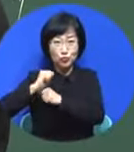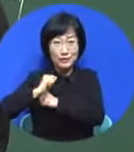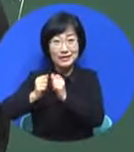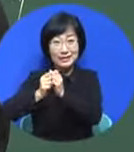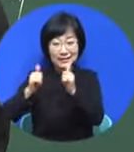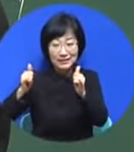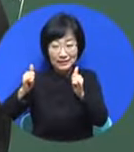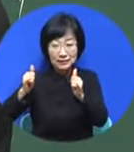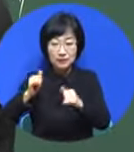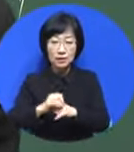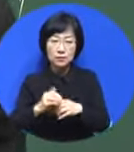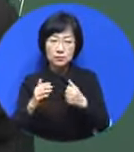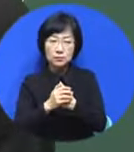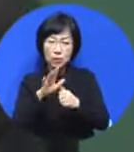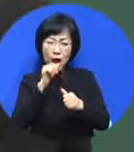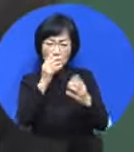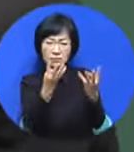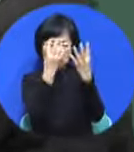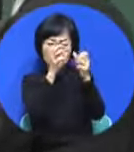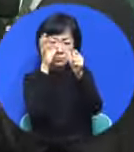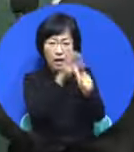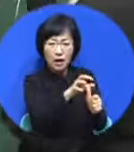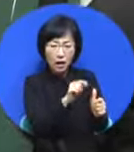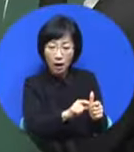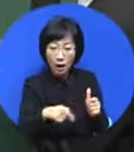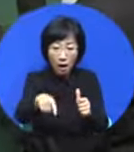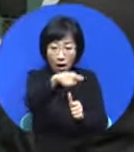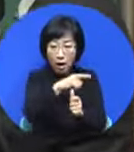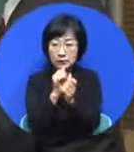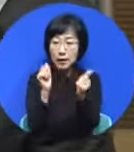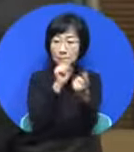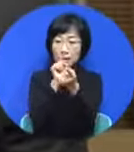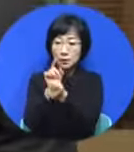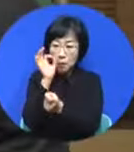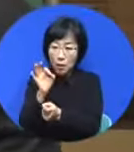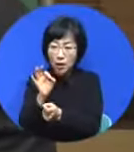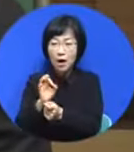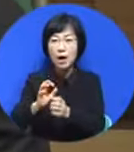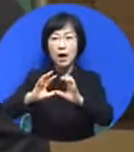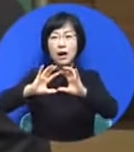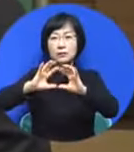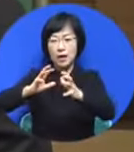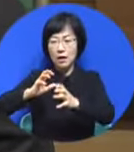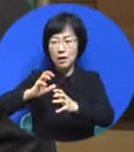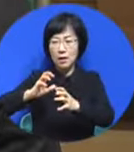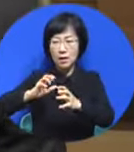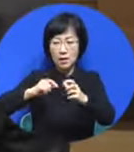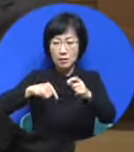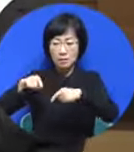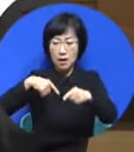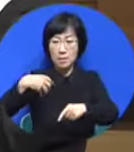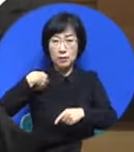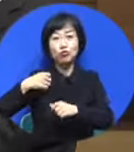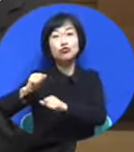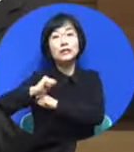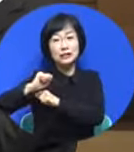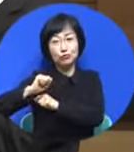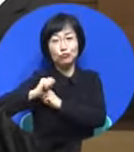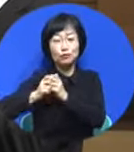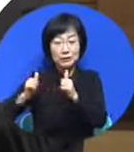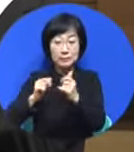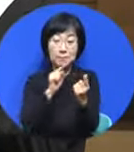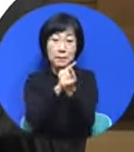Where did Joseph go? He was placed in the prison where all of the king's prisoners were, very important people.